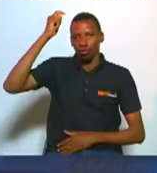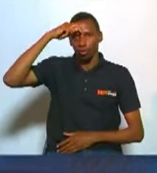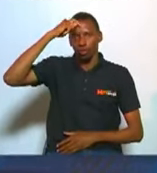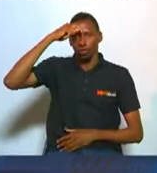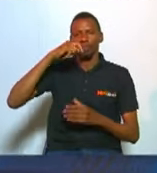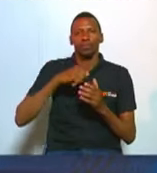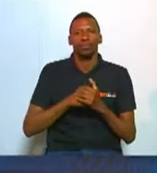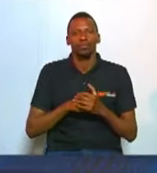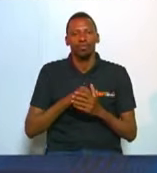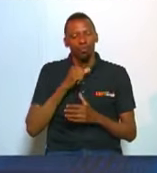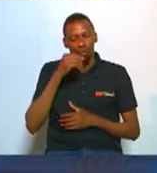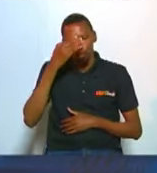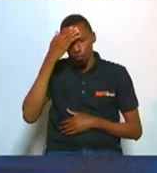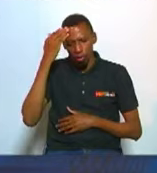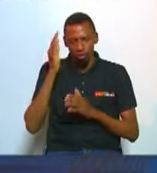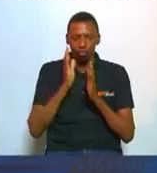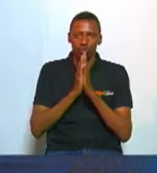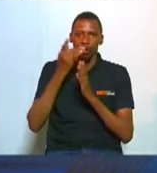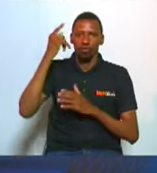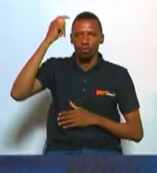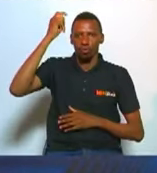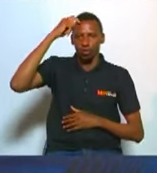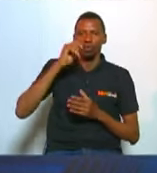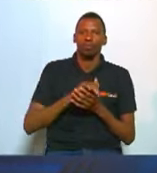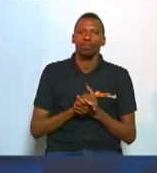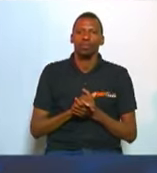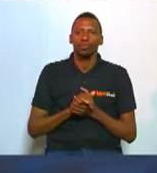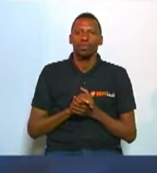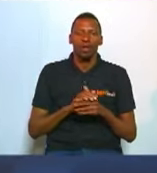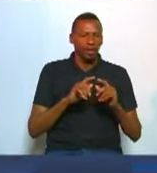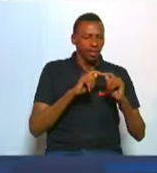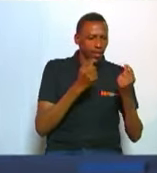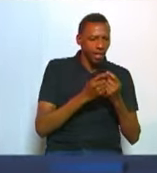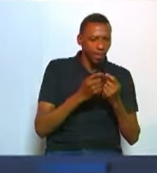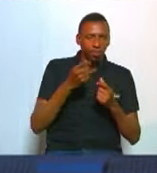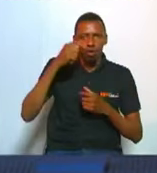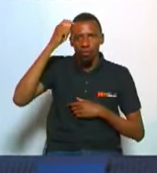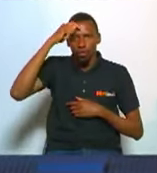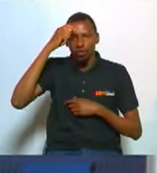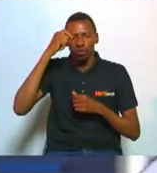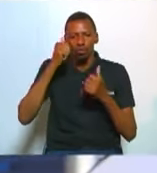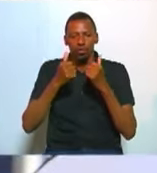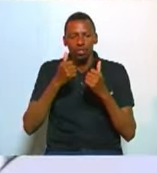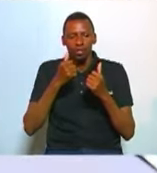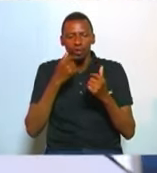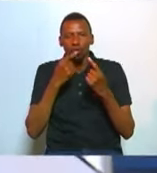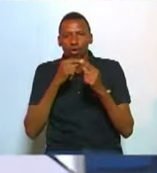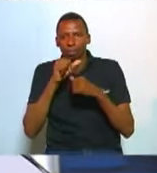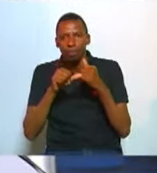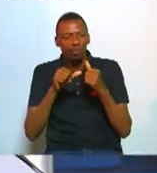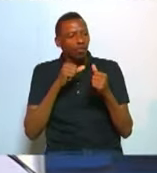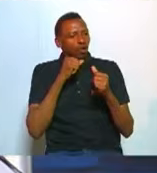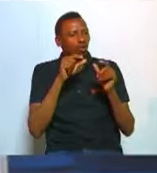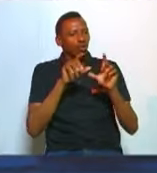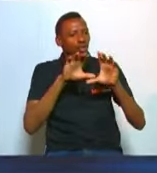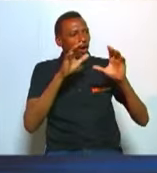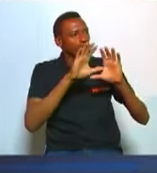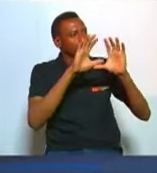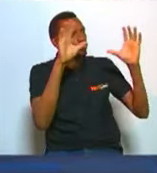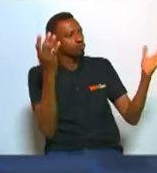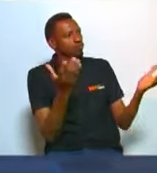Don't forget to pray for wisdom. The kind of wisdom I'm talking about is not the way the world sees